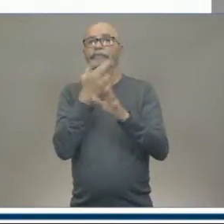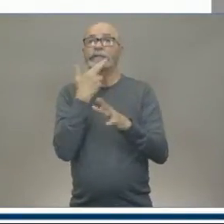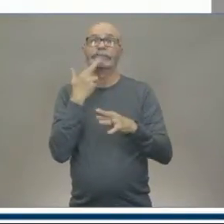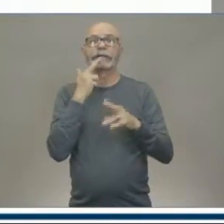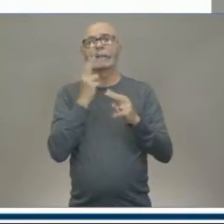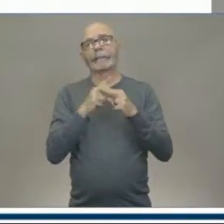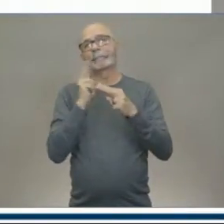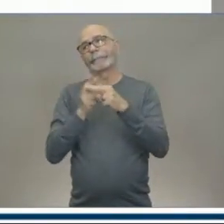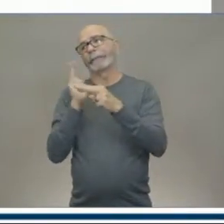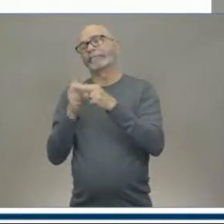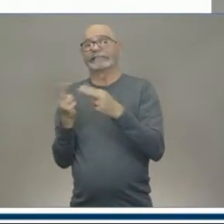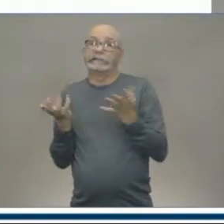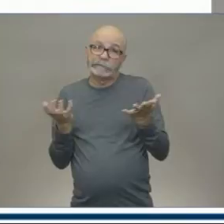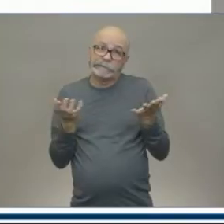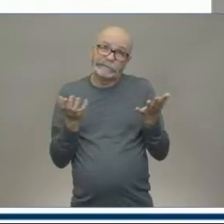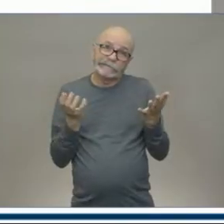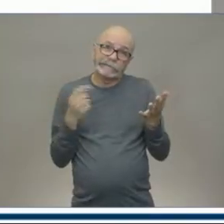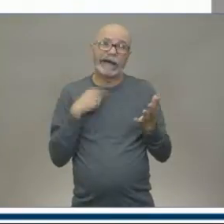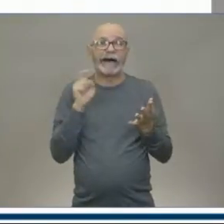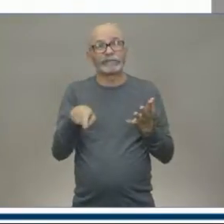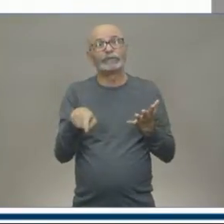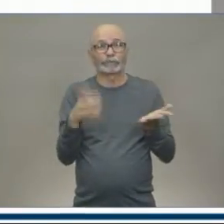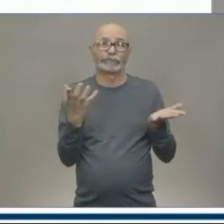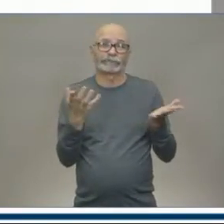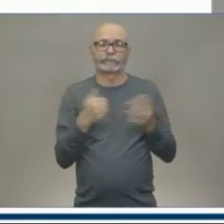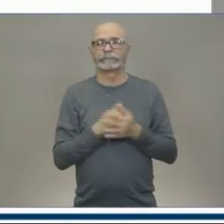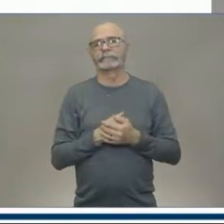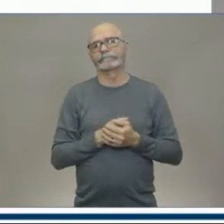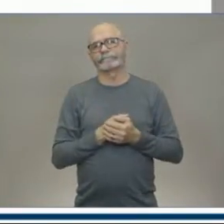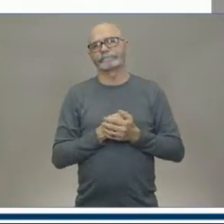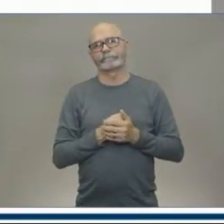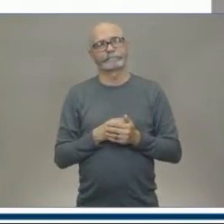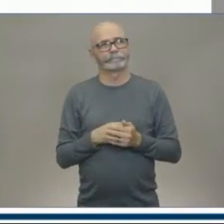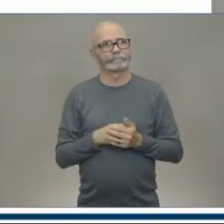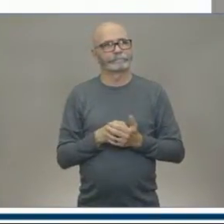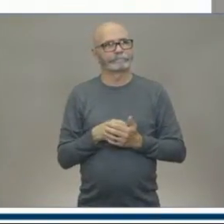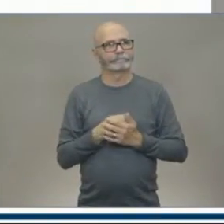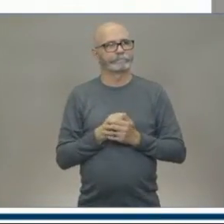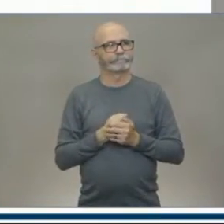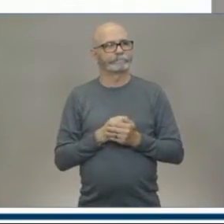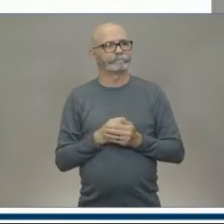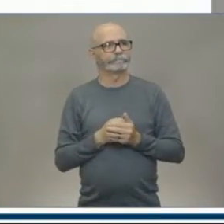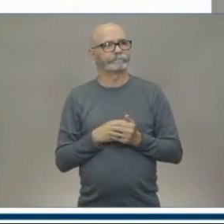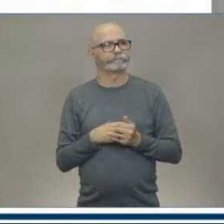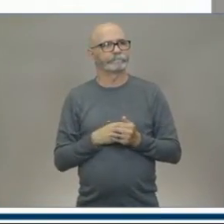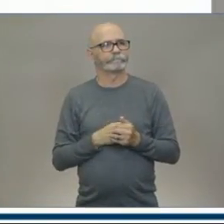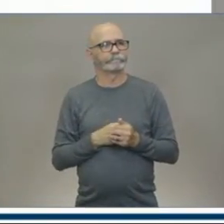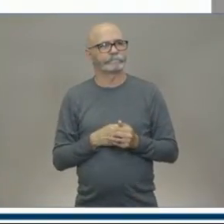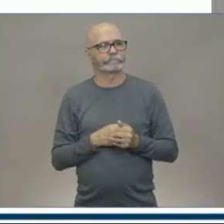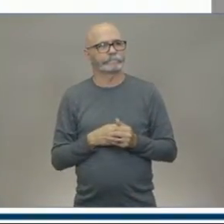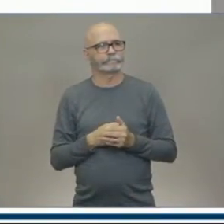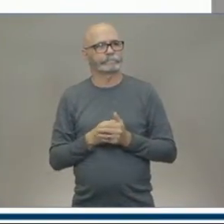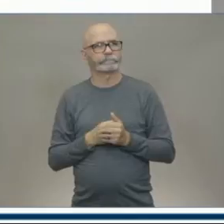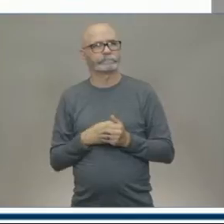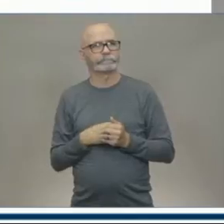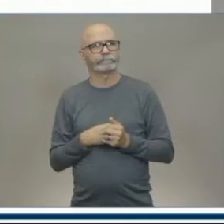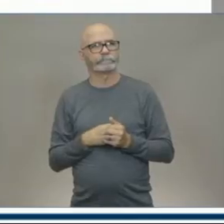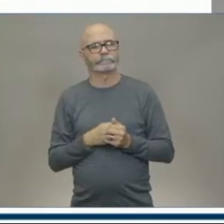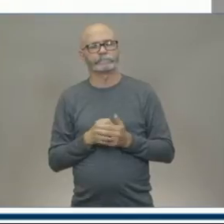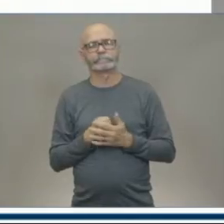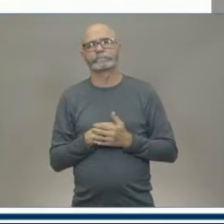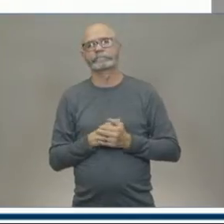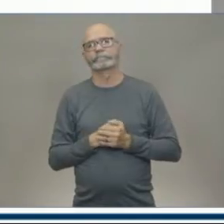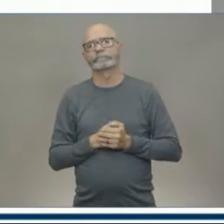establishments and the settings that facilitate social interaction play. So as the Premier had said, this testing